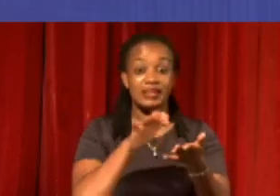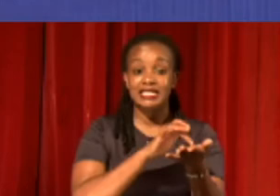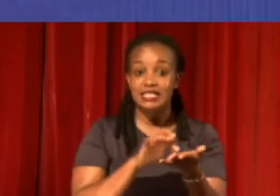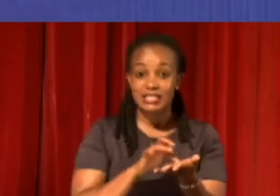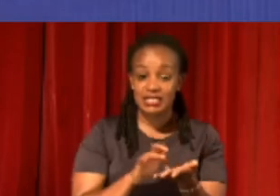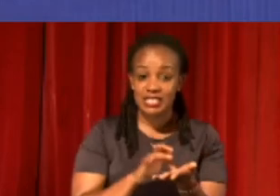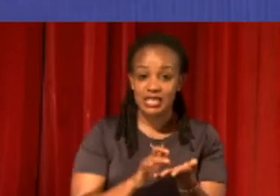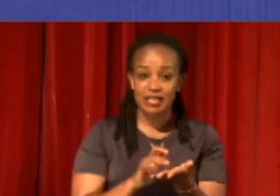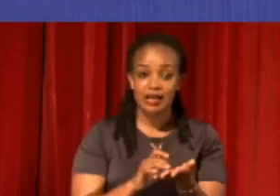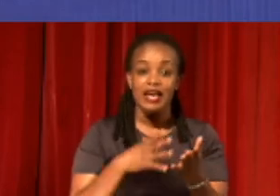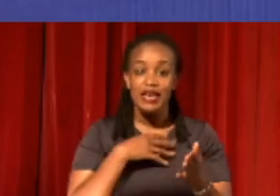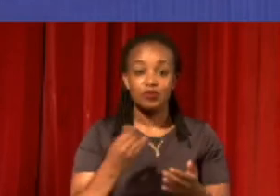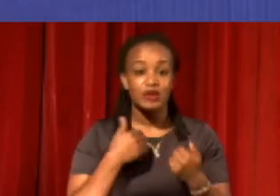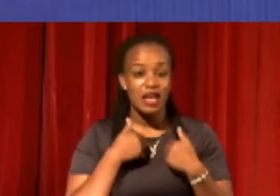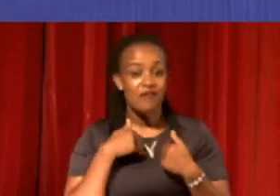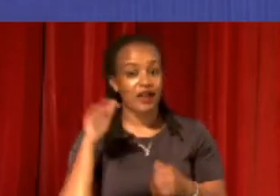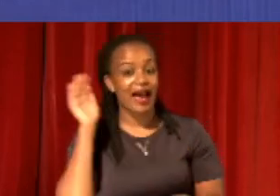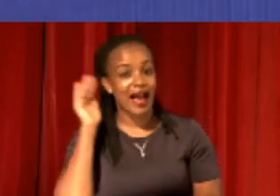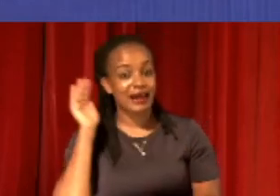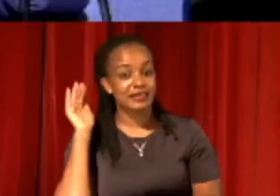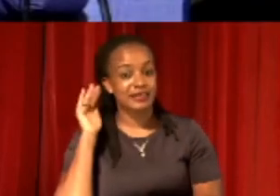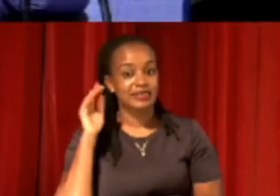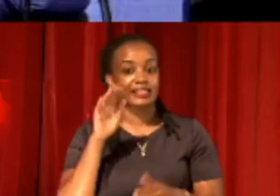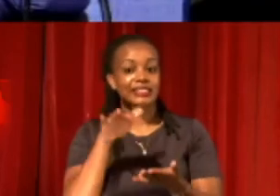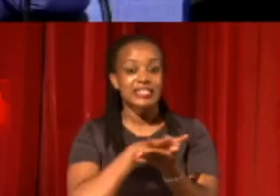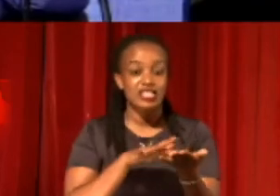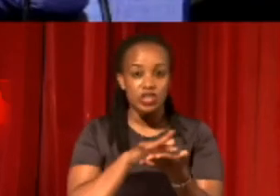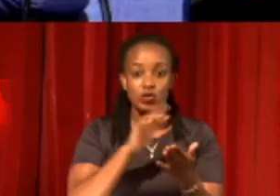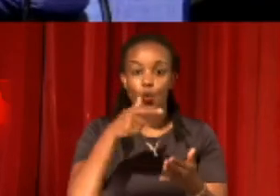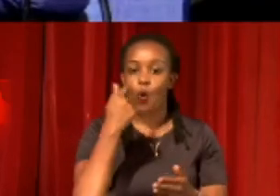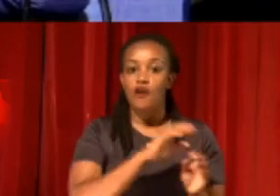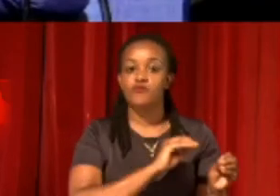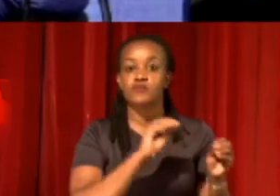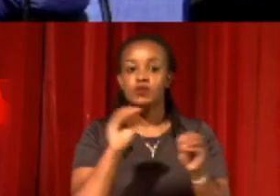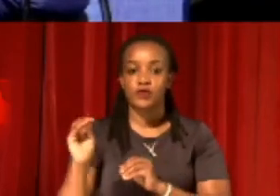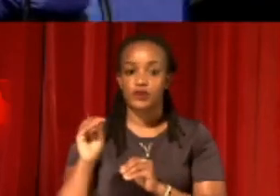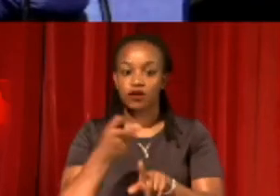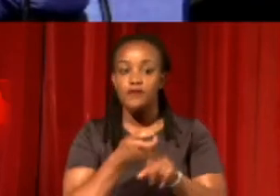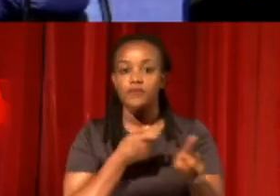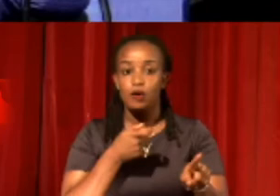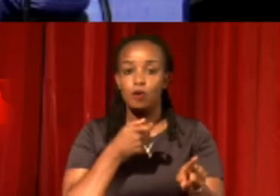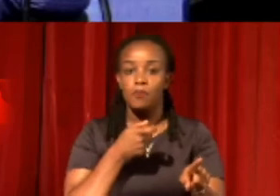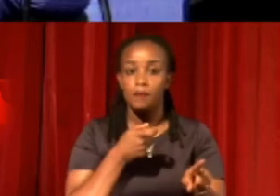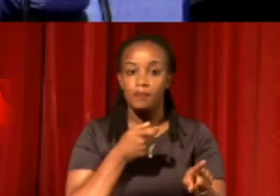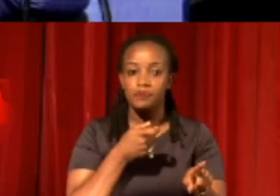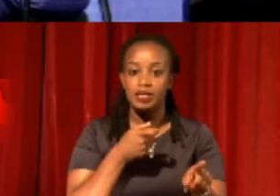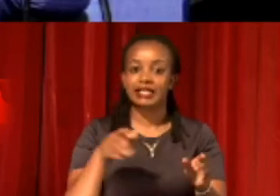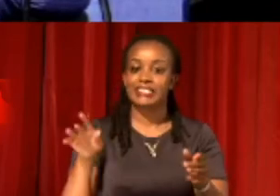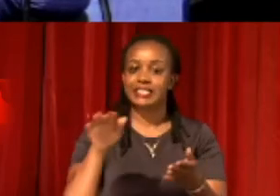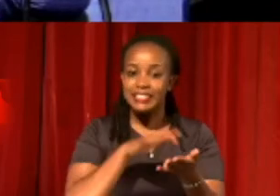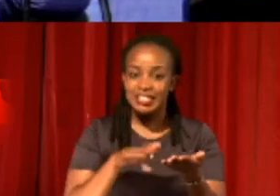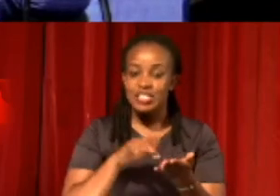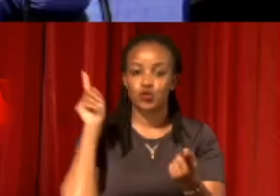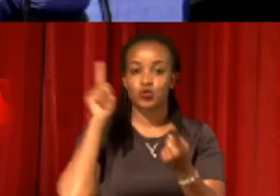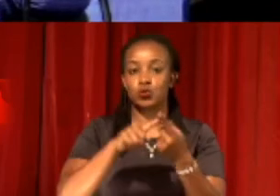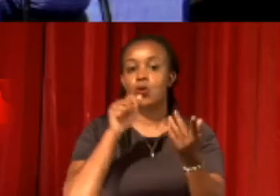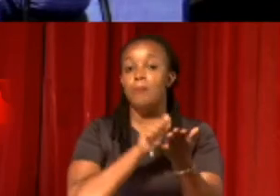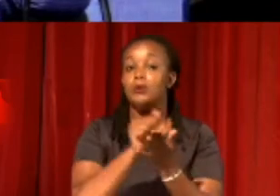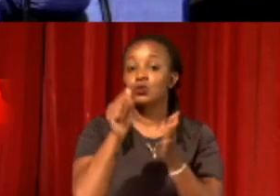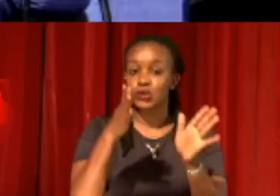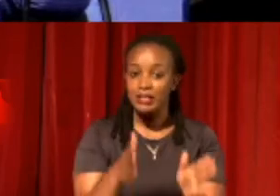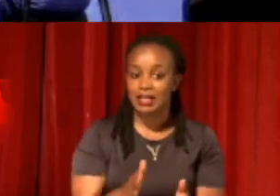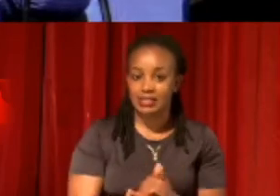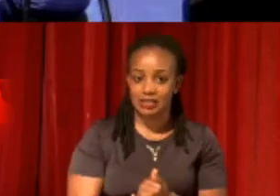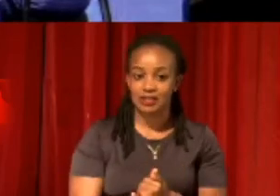over into producers. Yes. We've had DJs who created mm. mashups and yeah. added value to a song. True. So you're yeah. right, they yeah. are musicians. Yeah, yeah. So